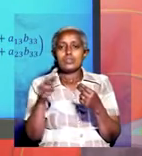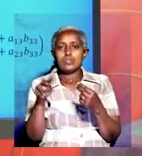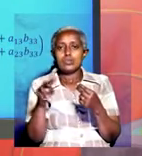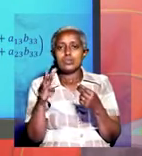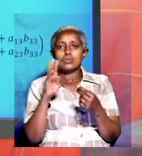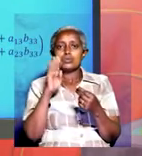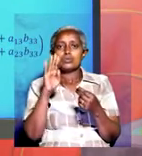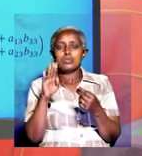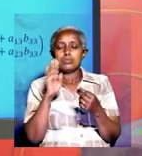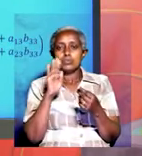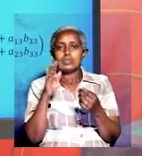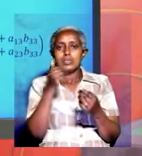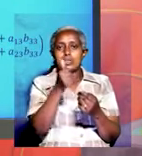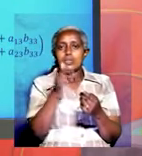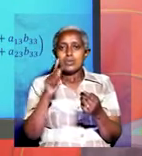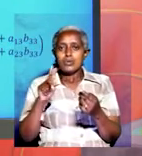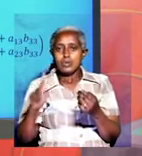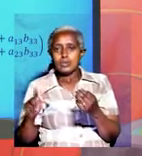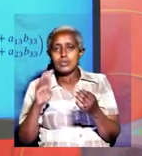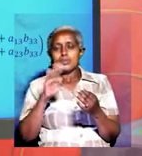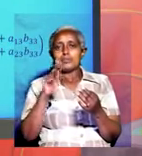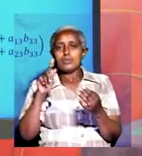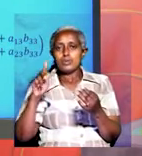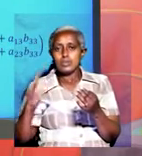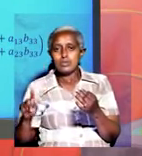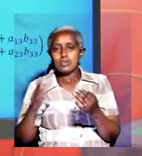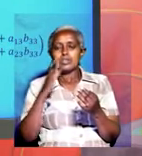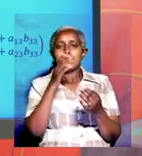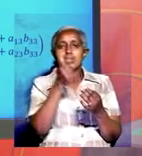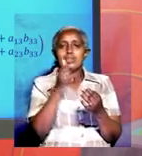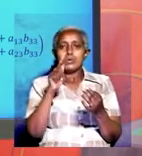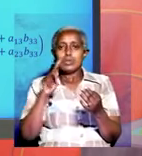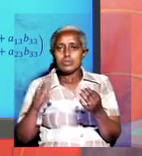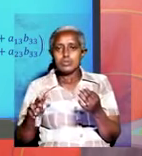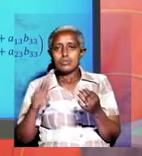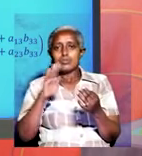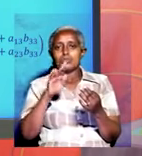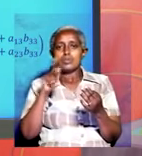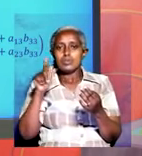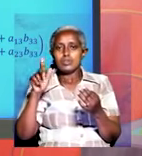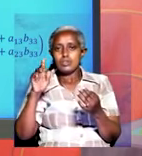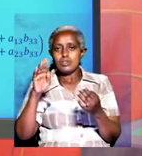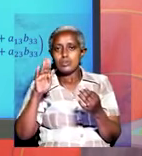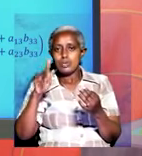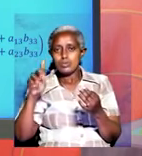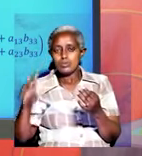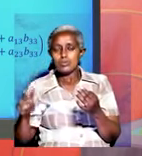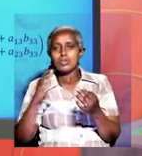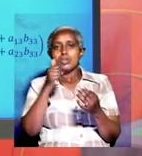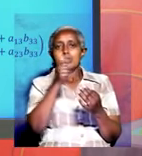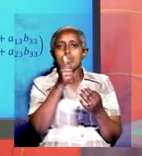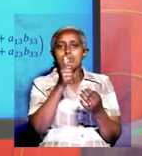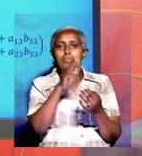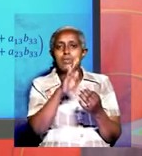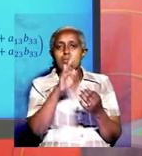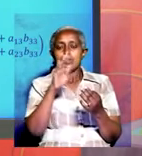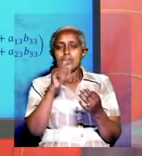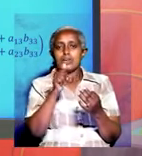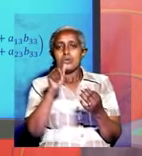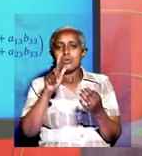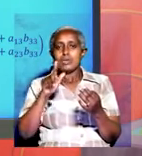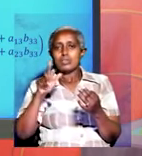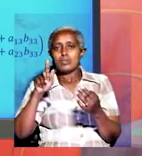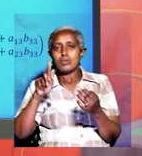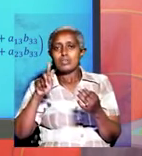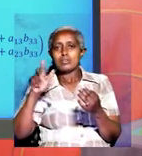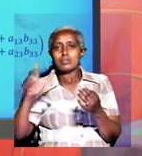this: A1 1 B1, A1 2 B2, A1 3 B3 1.